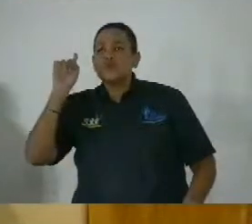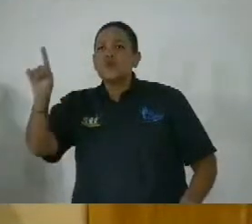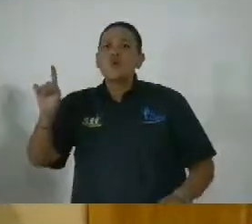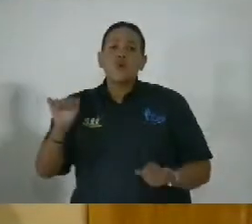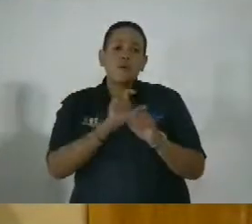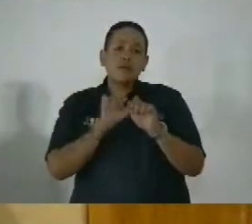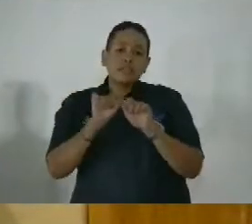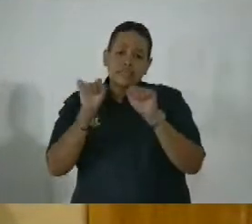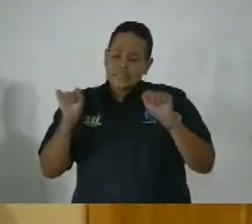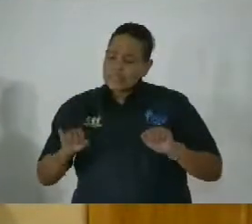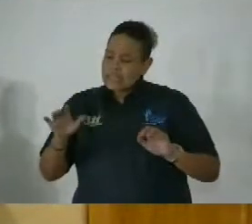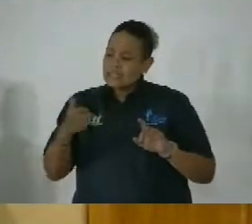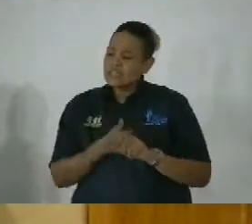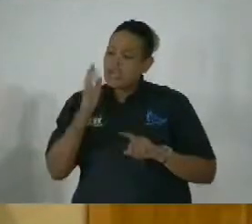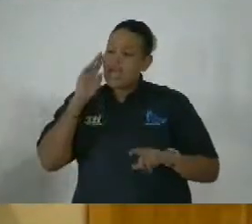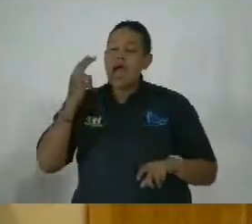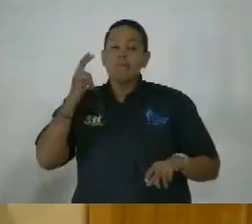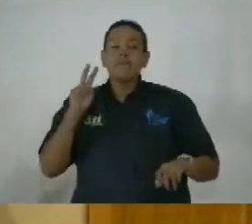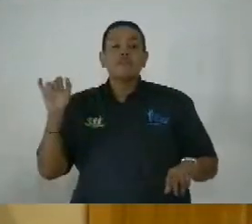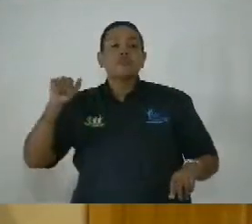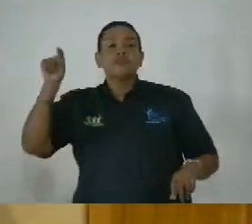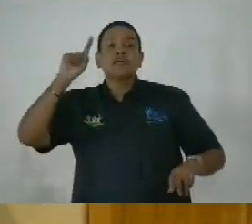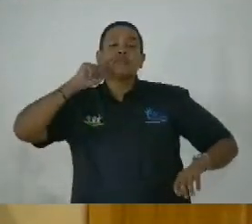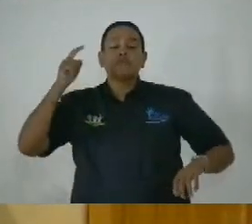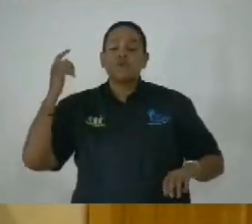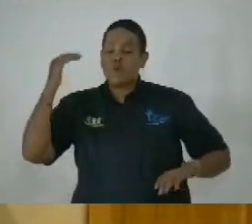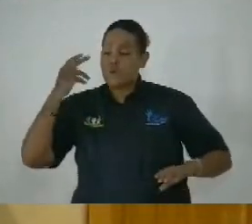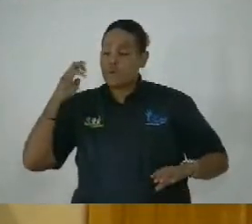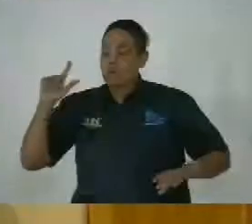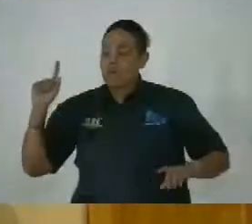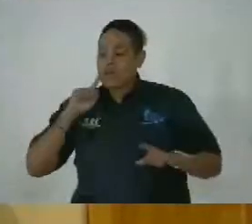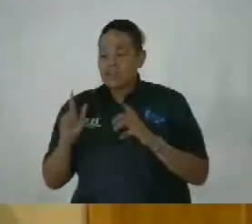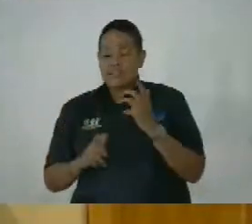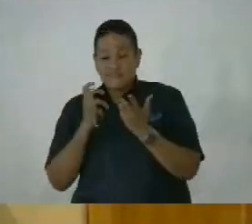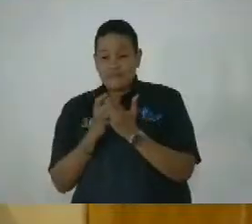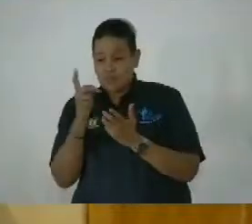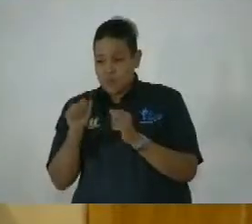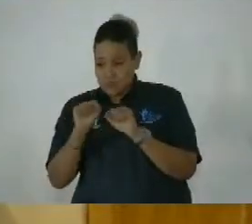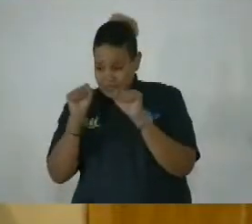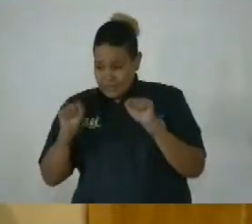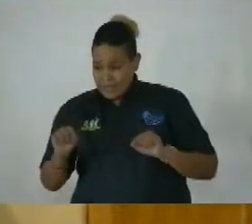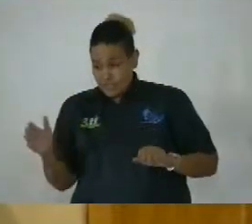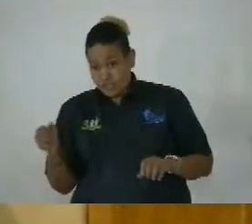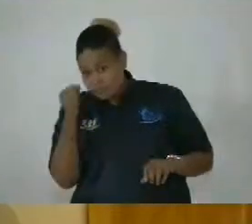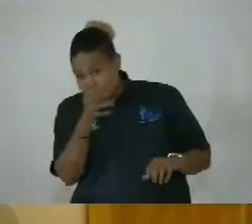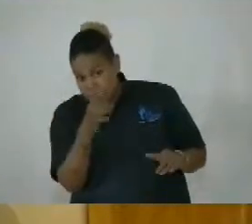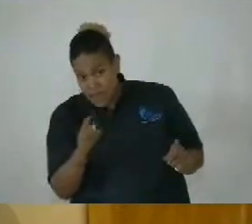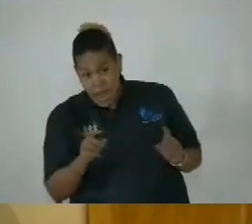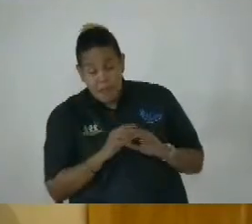station, as there's one in Harborview, one in Hopewell, but there are 51 stations currently outfitted